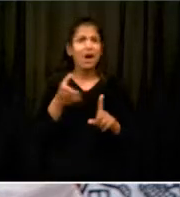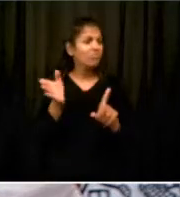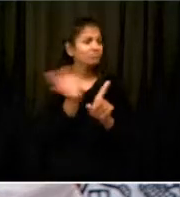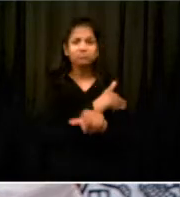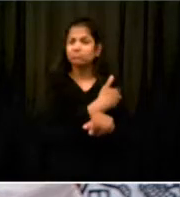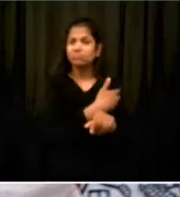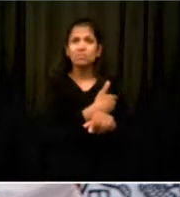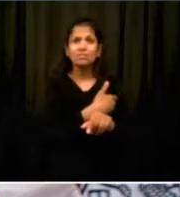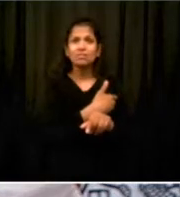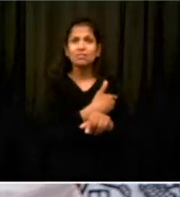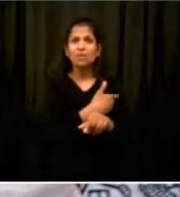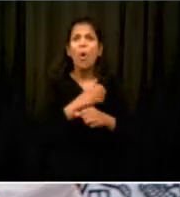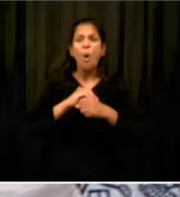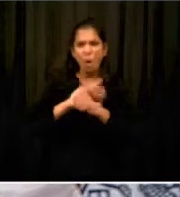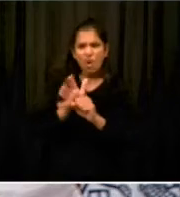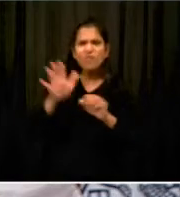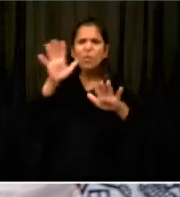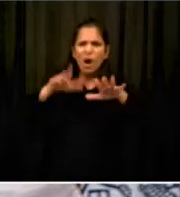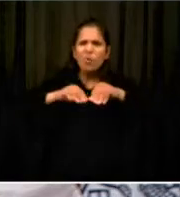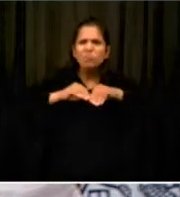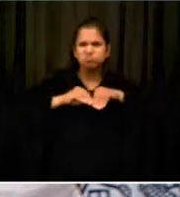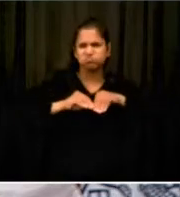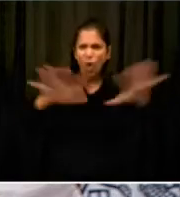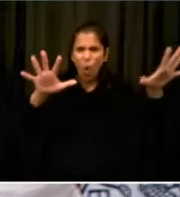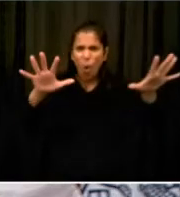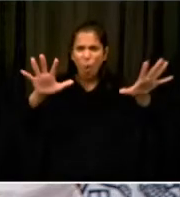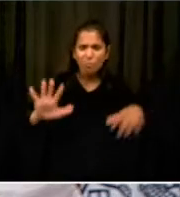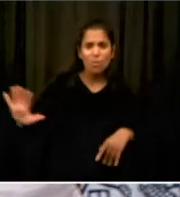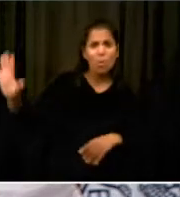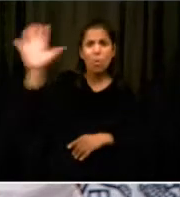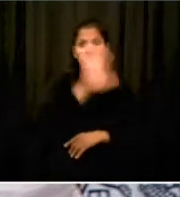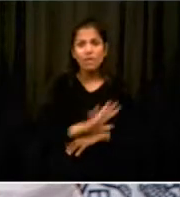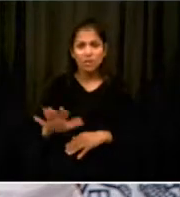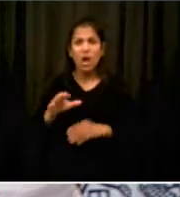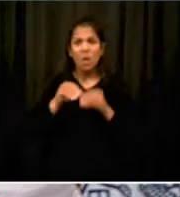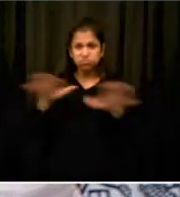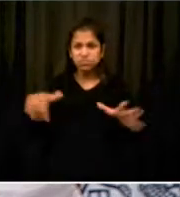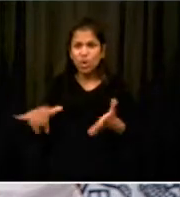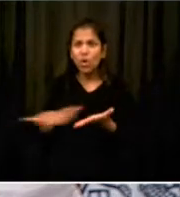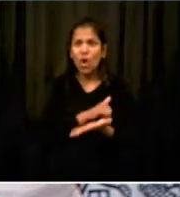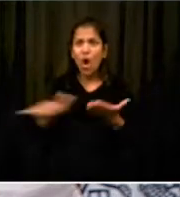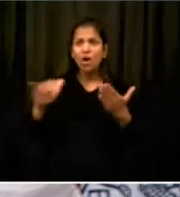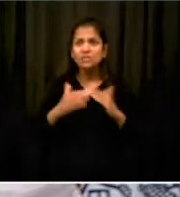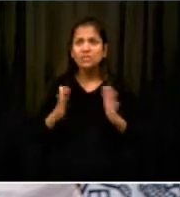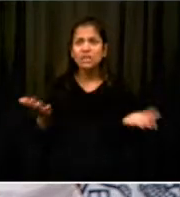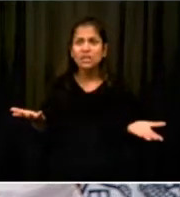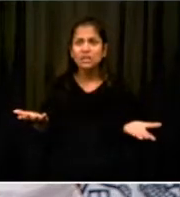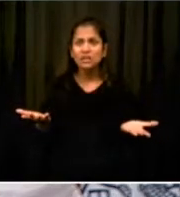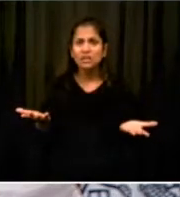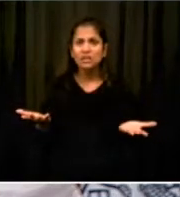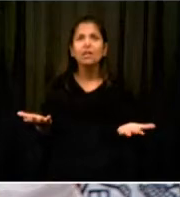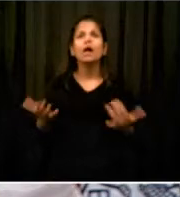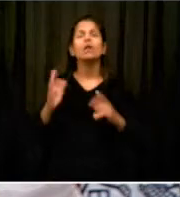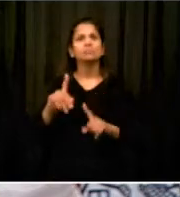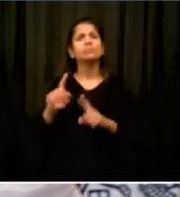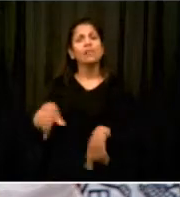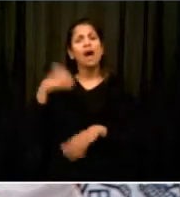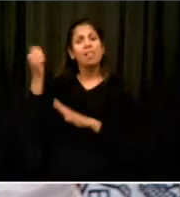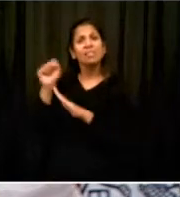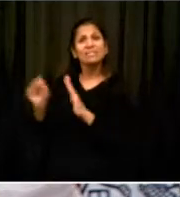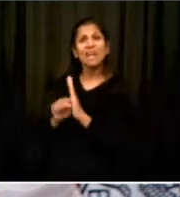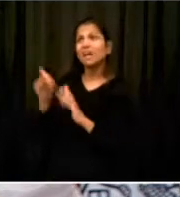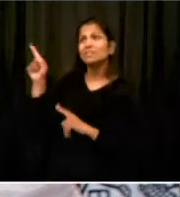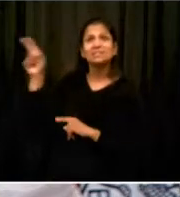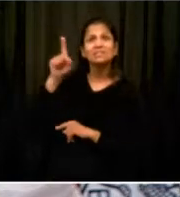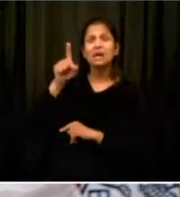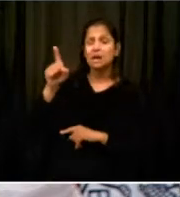They rushed ahead without the data and science. They didn't have that kind of test and trace capacity. There's a direct correlation there, Rich. They didn't